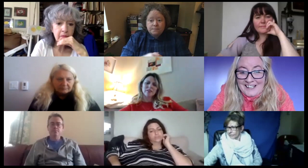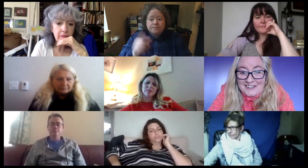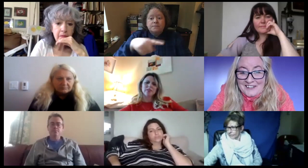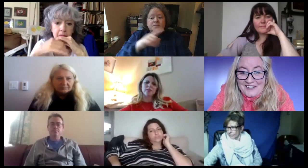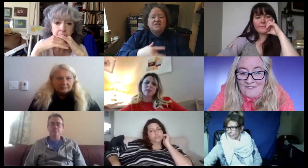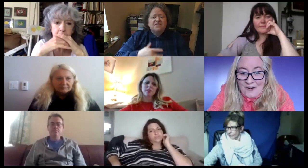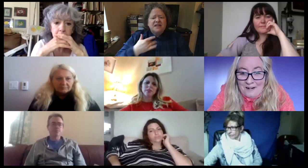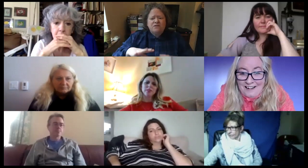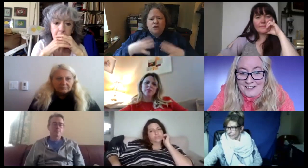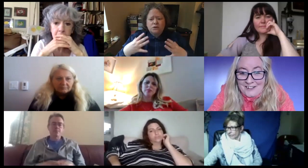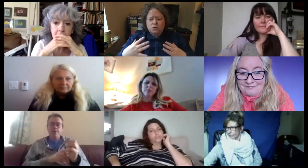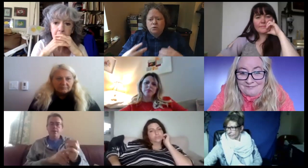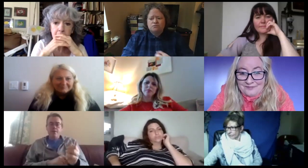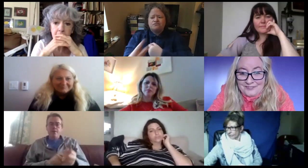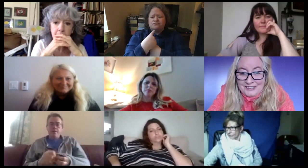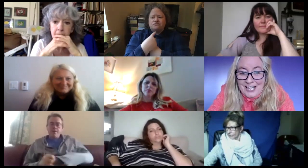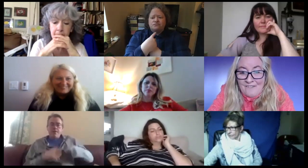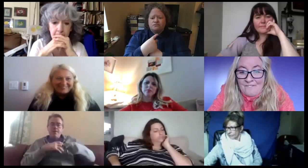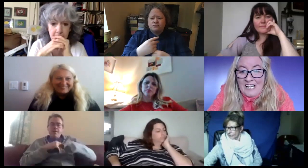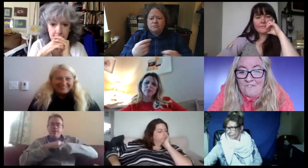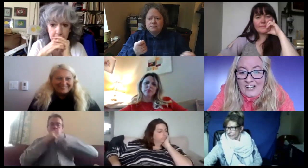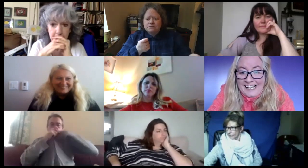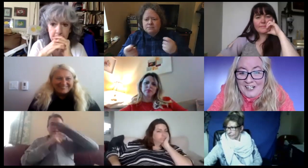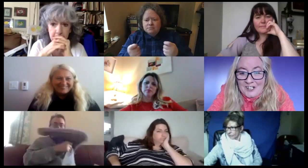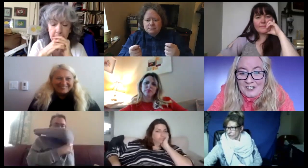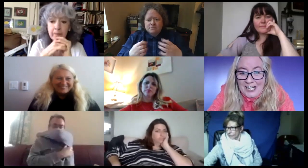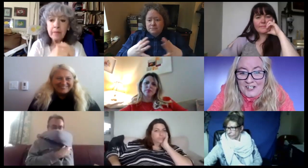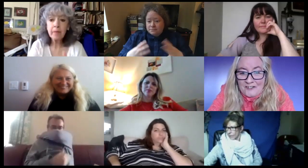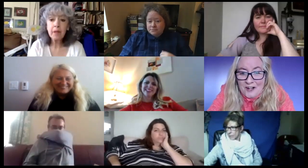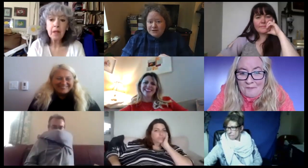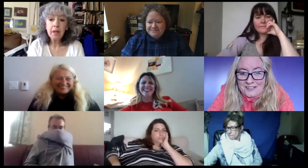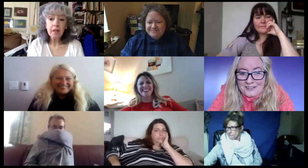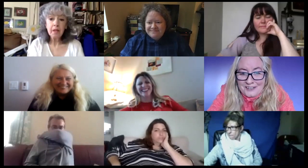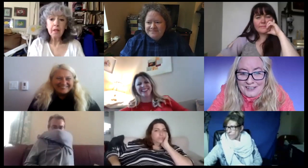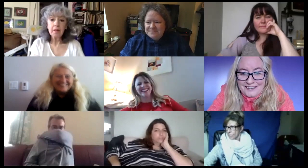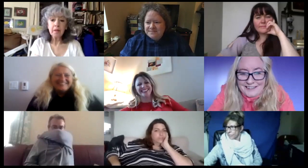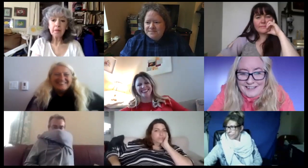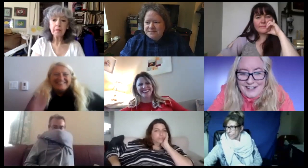And this is the fun part. Feel free to interrupt,